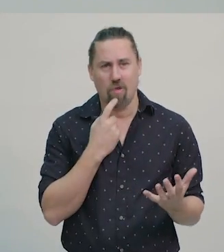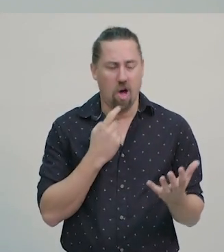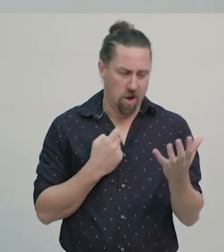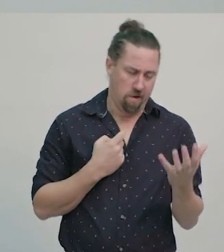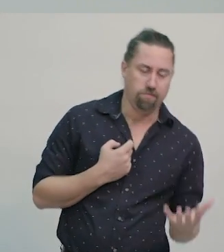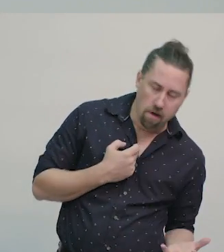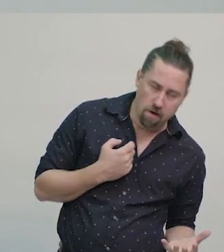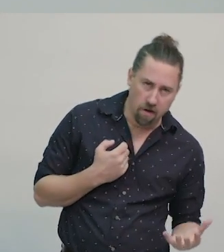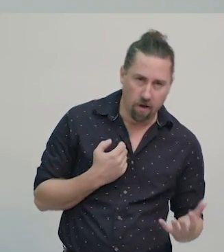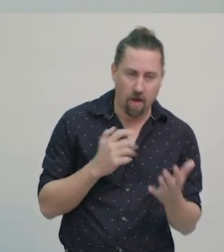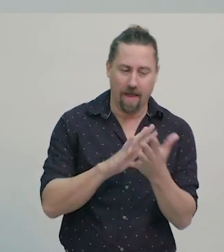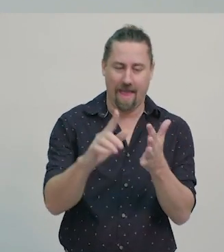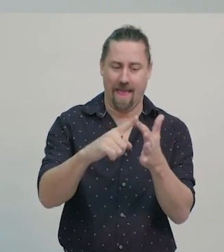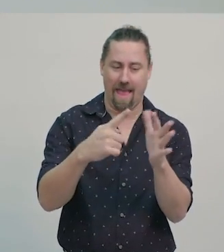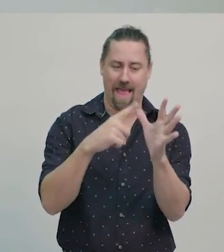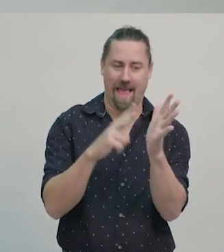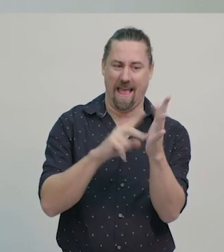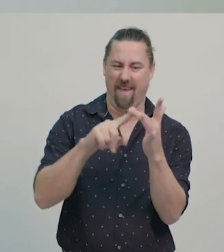this feather.